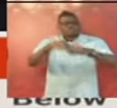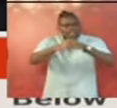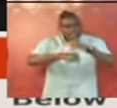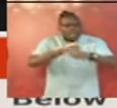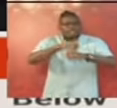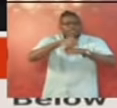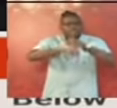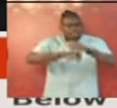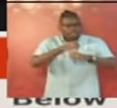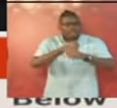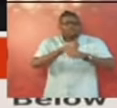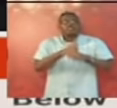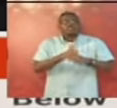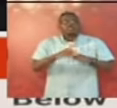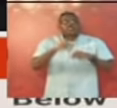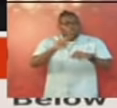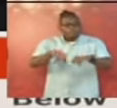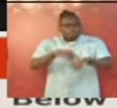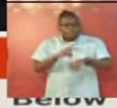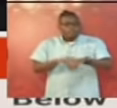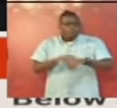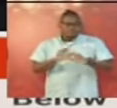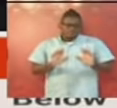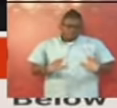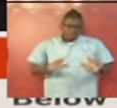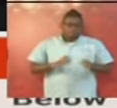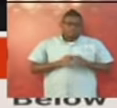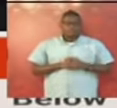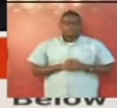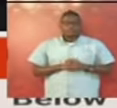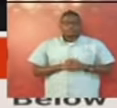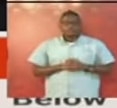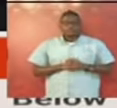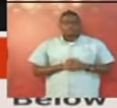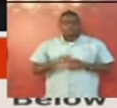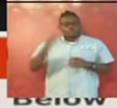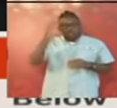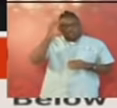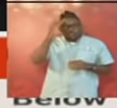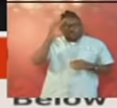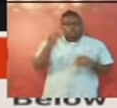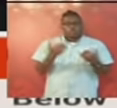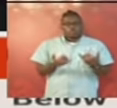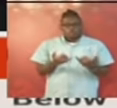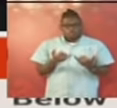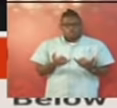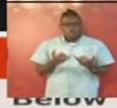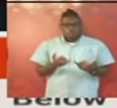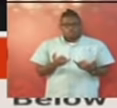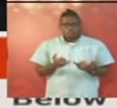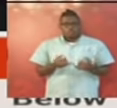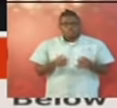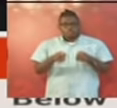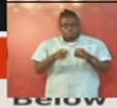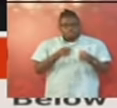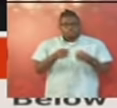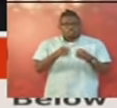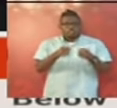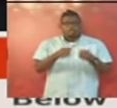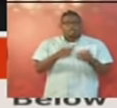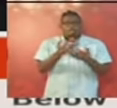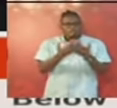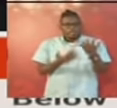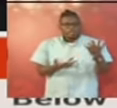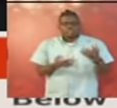of having a cardiovascular event would be lowered. So we know now that tight, aggressive control of blood sugar early on